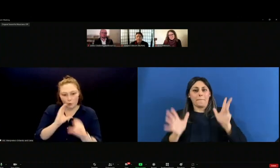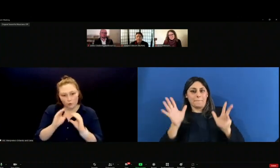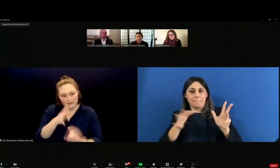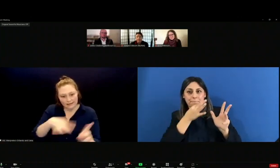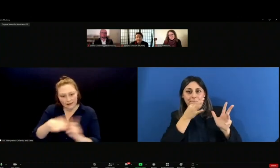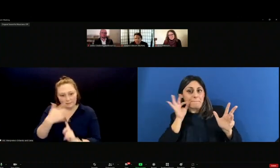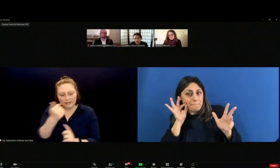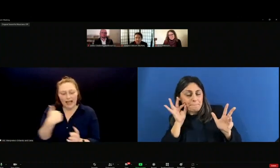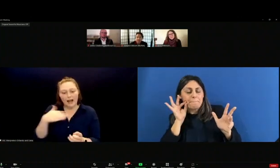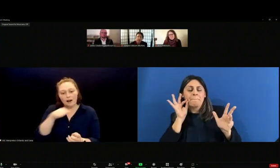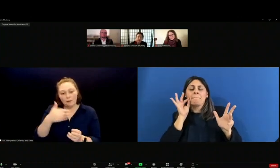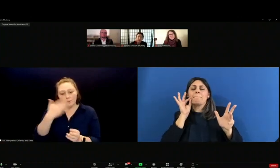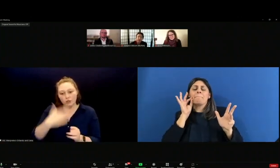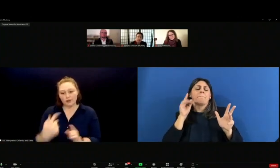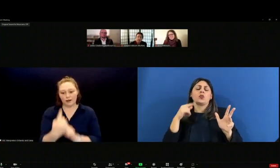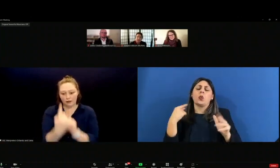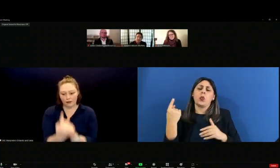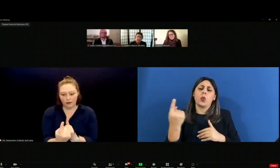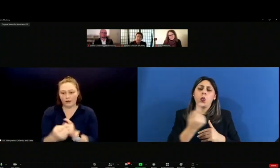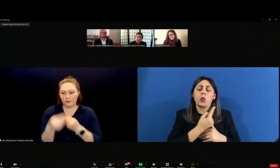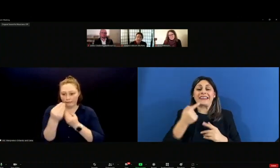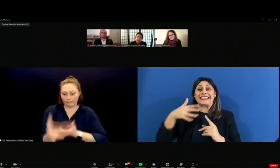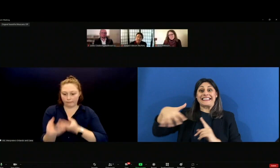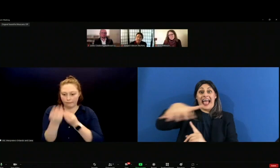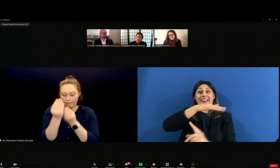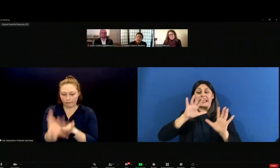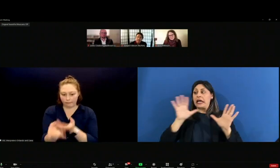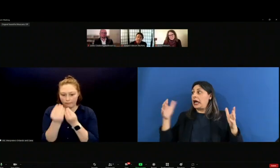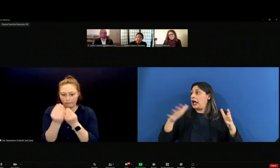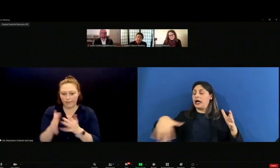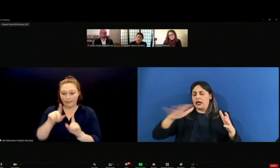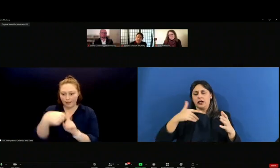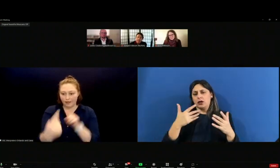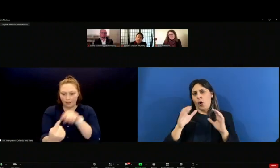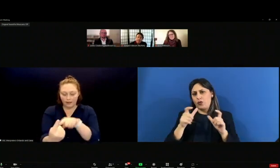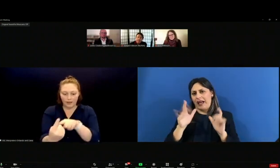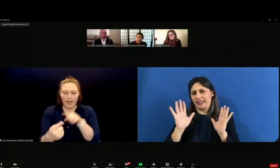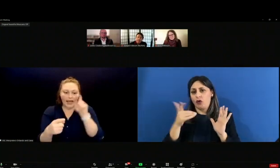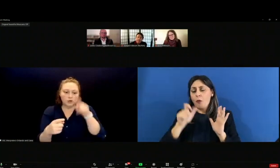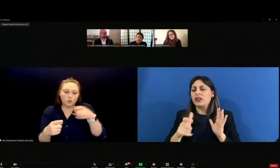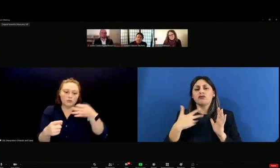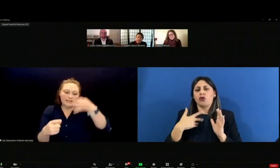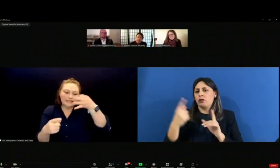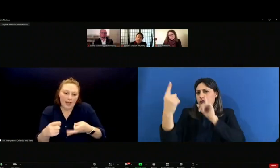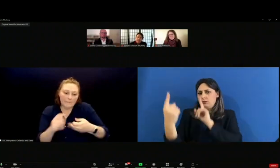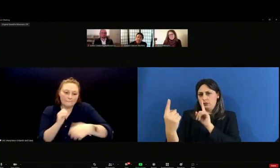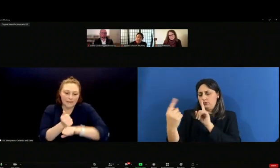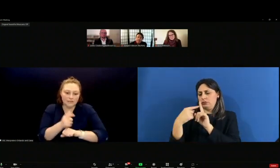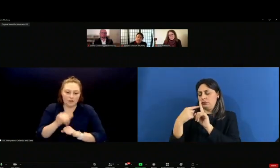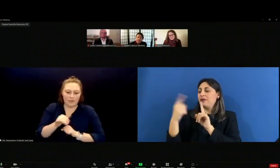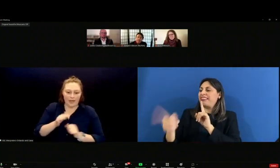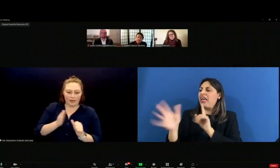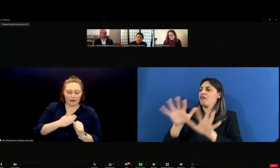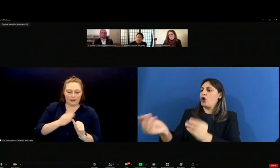front of them to whom they had to transmit information, and their interlocutor had to make a decision based on the information they have